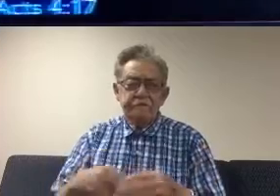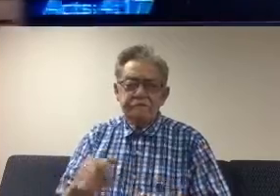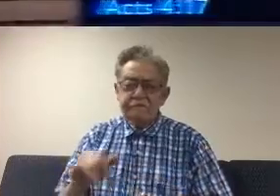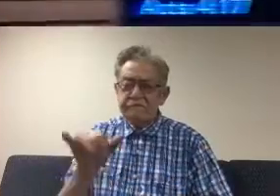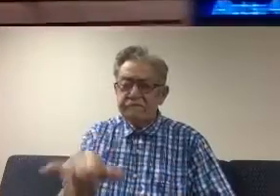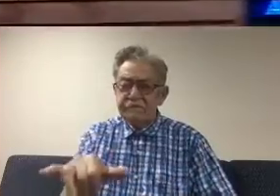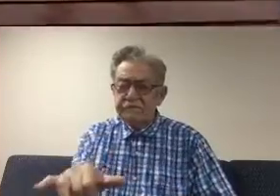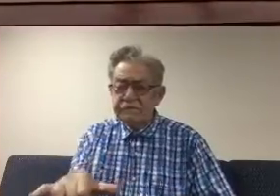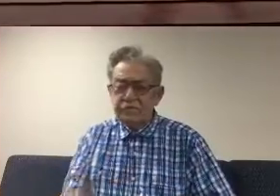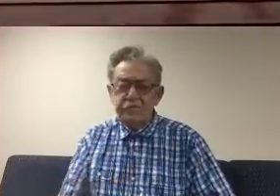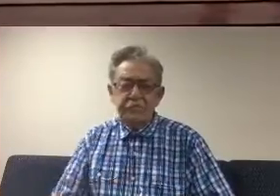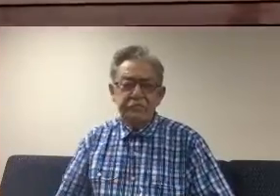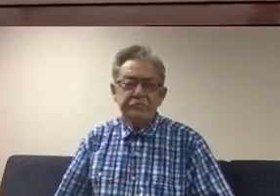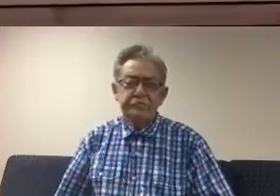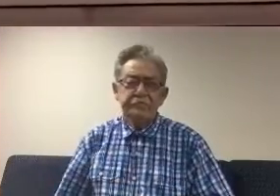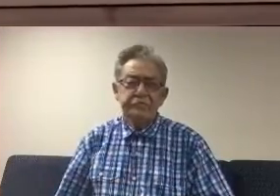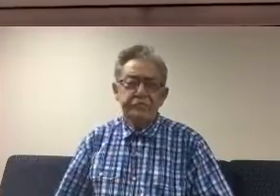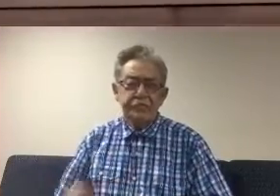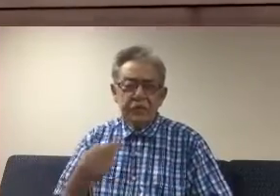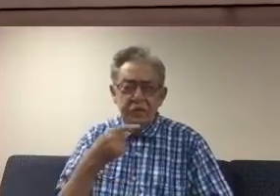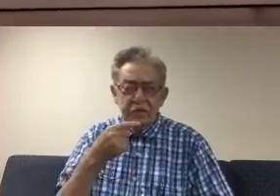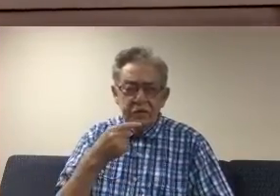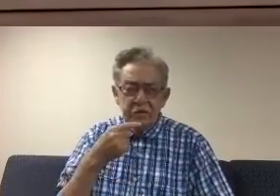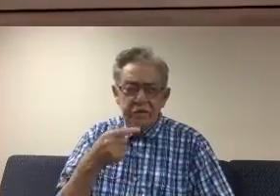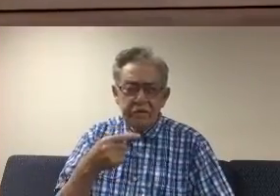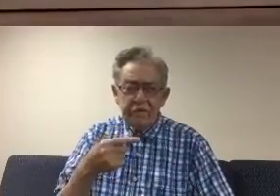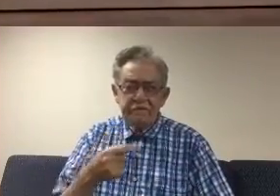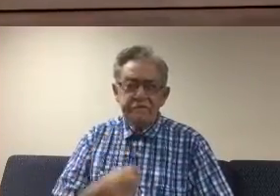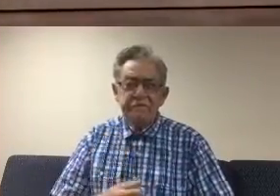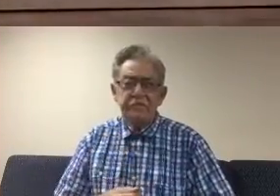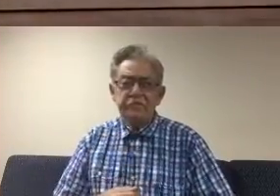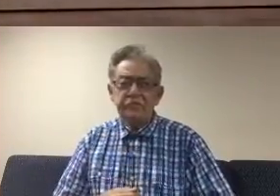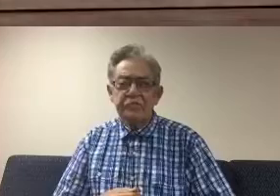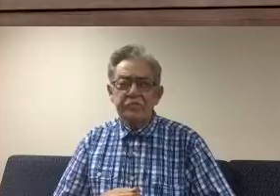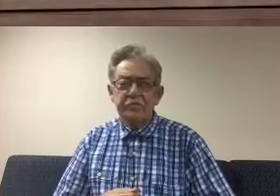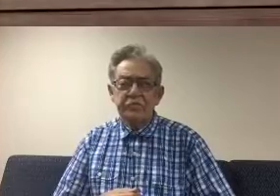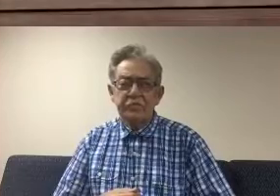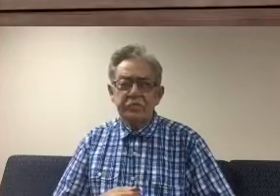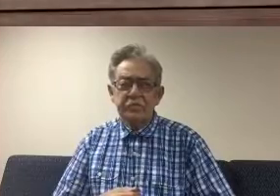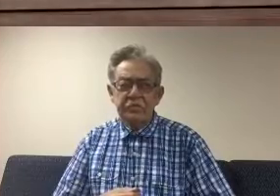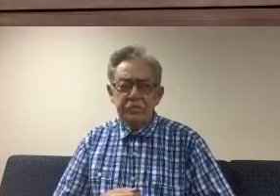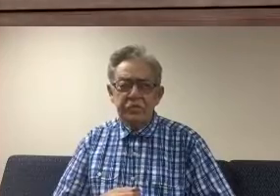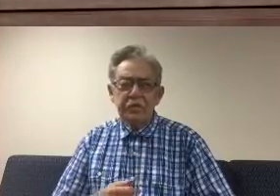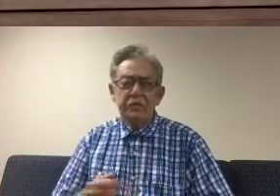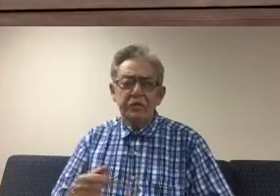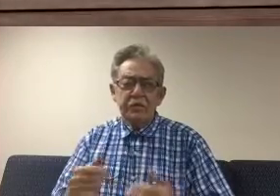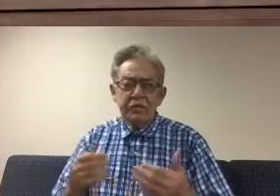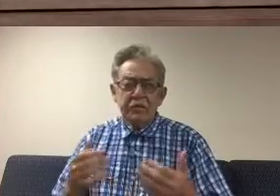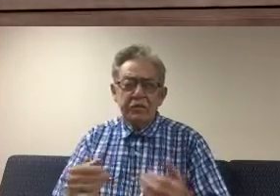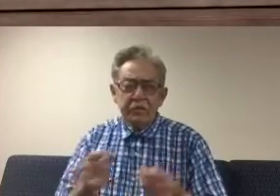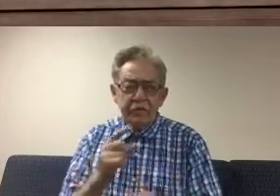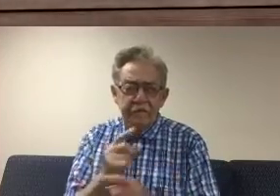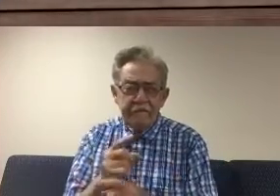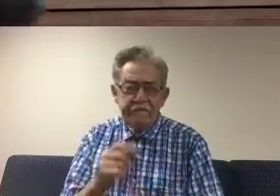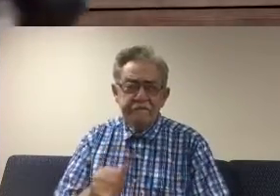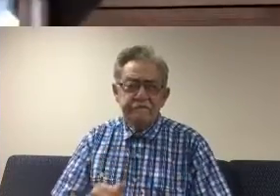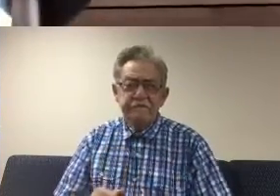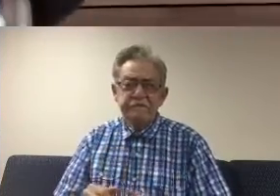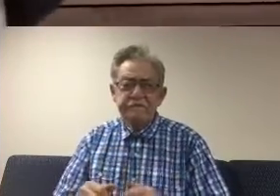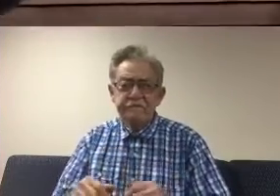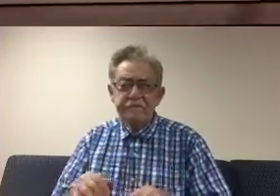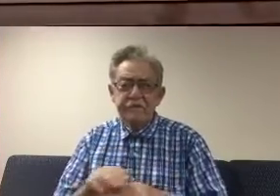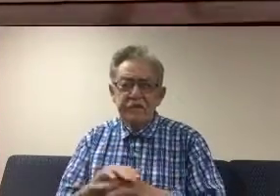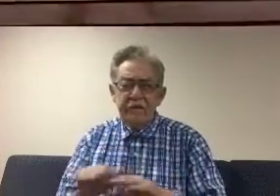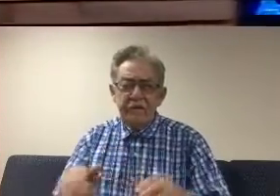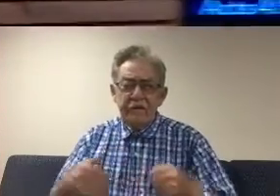But what you don't hear them say is, I believe. Right? You don't hear them say,